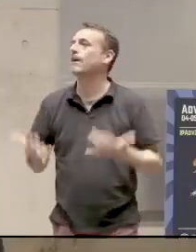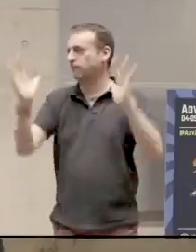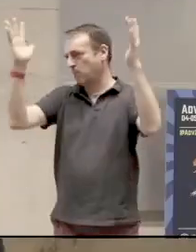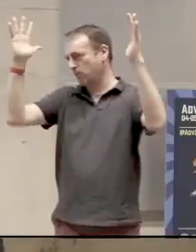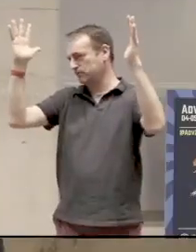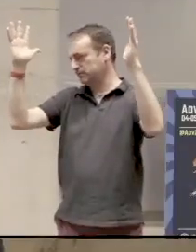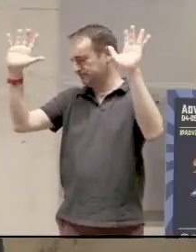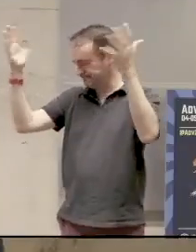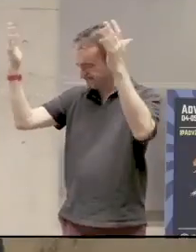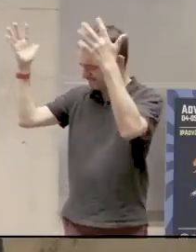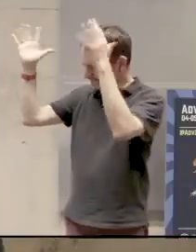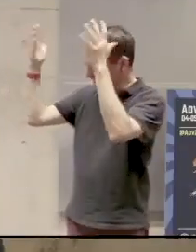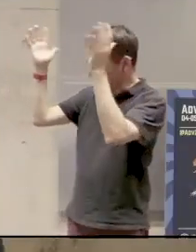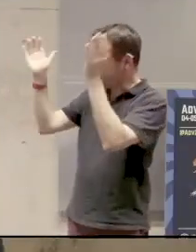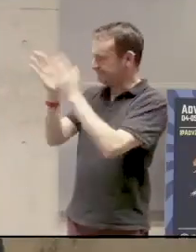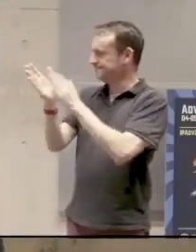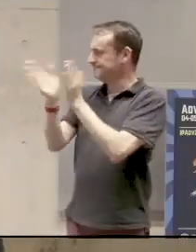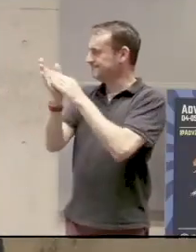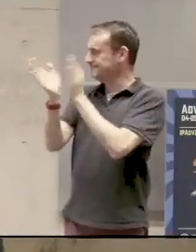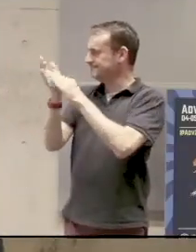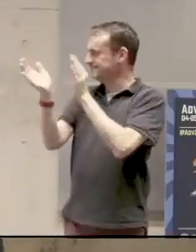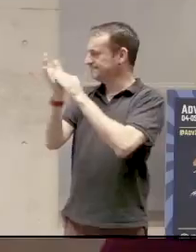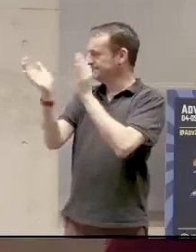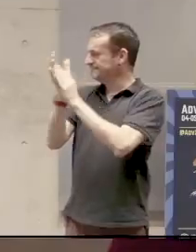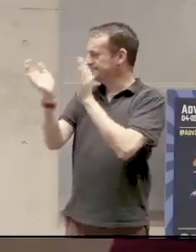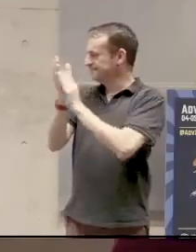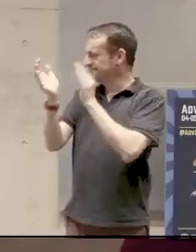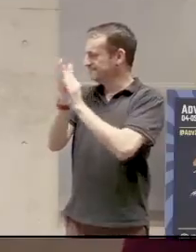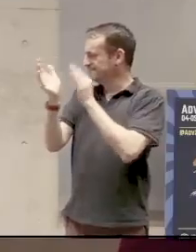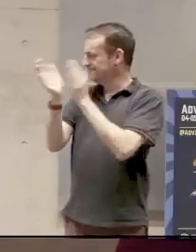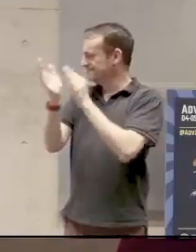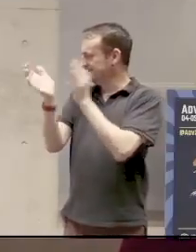Giles, Chella, Sam and